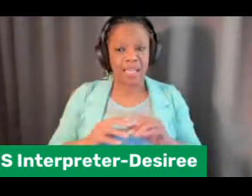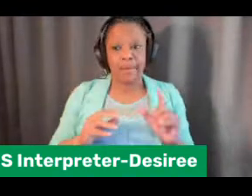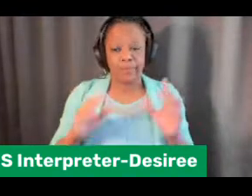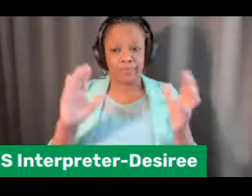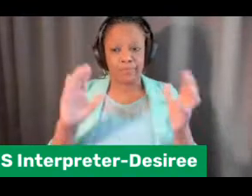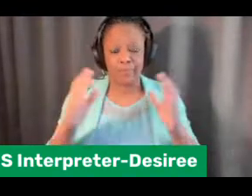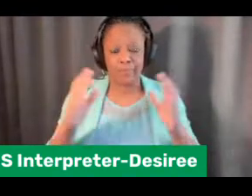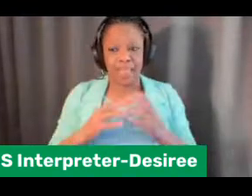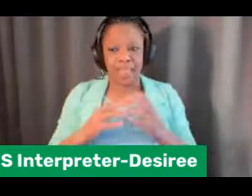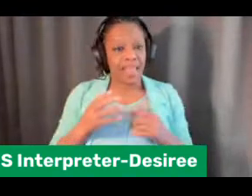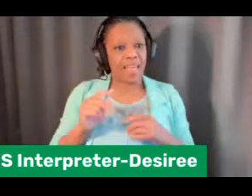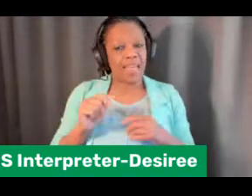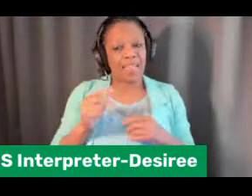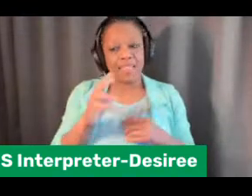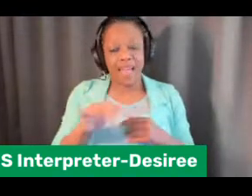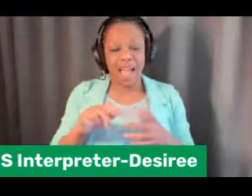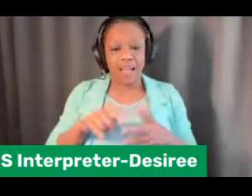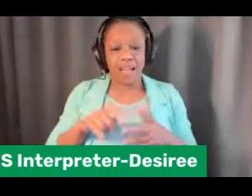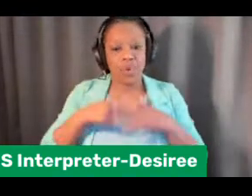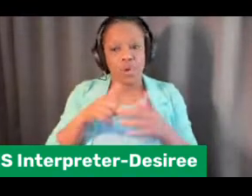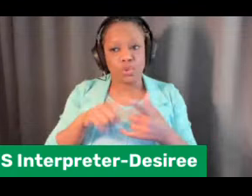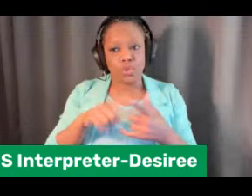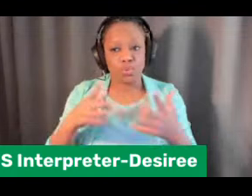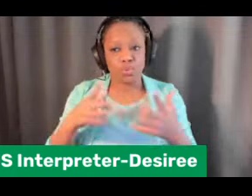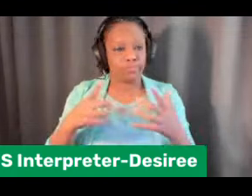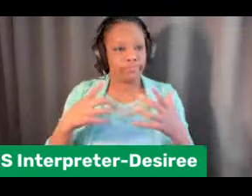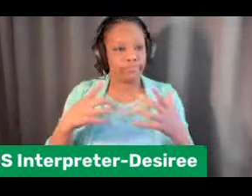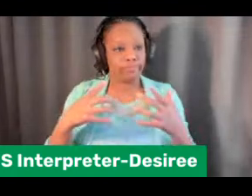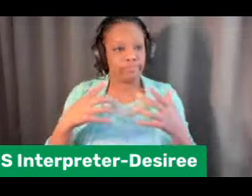to grasp onto each other.